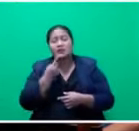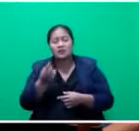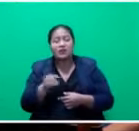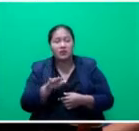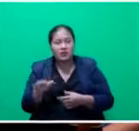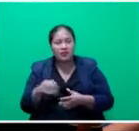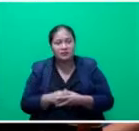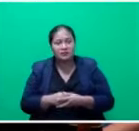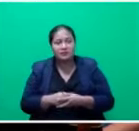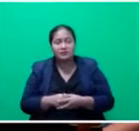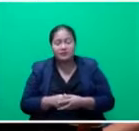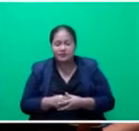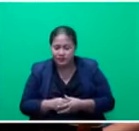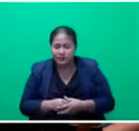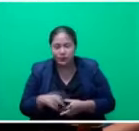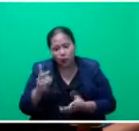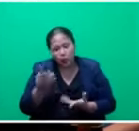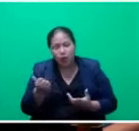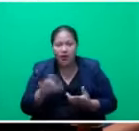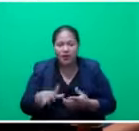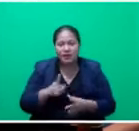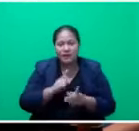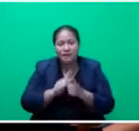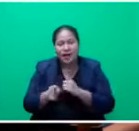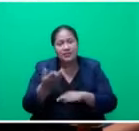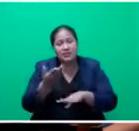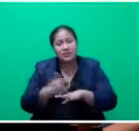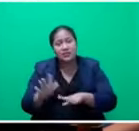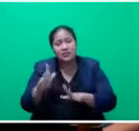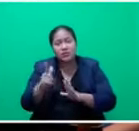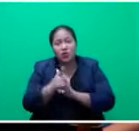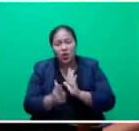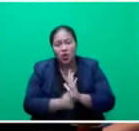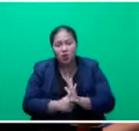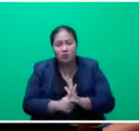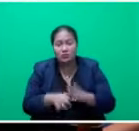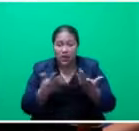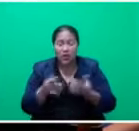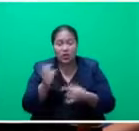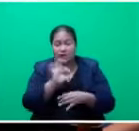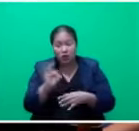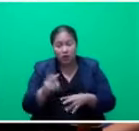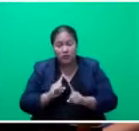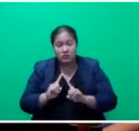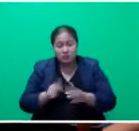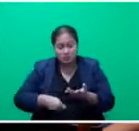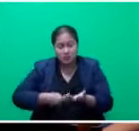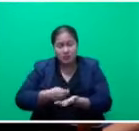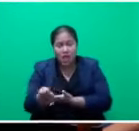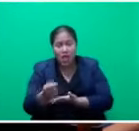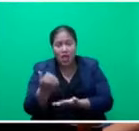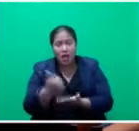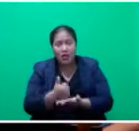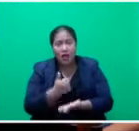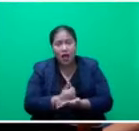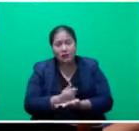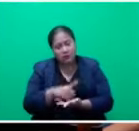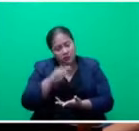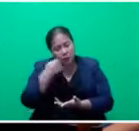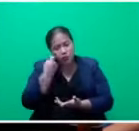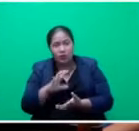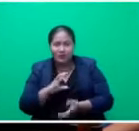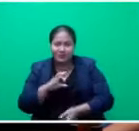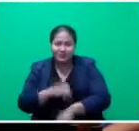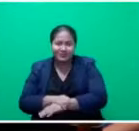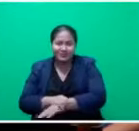new law. If you do not file your accounts, we will deregister you. That, Mr. Speaker, is how this government treats